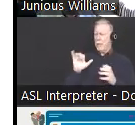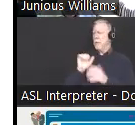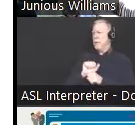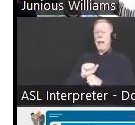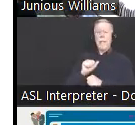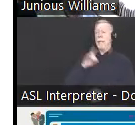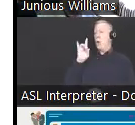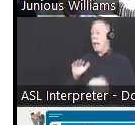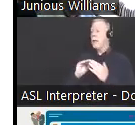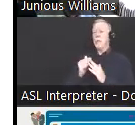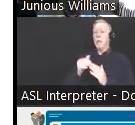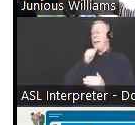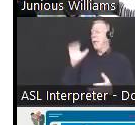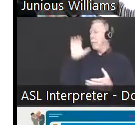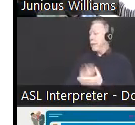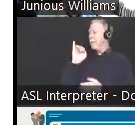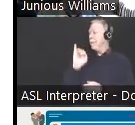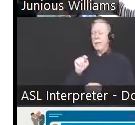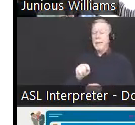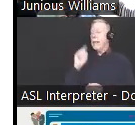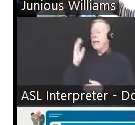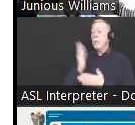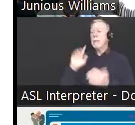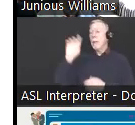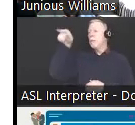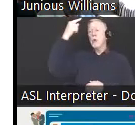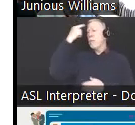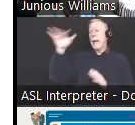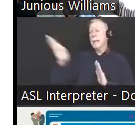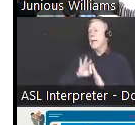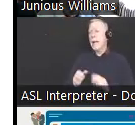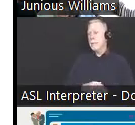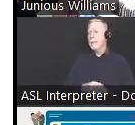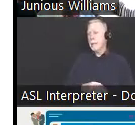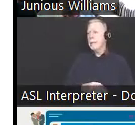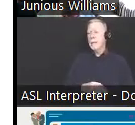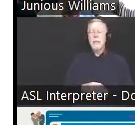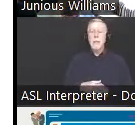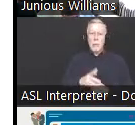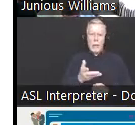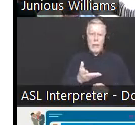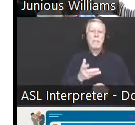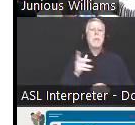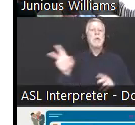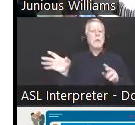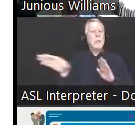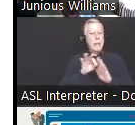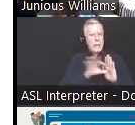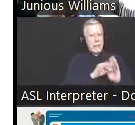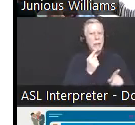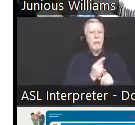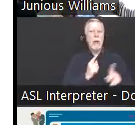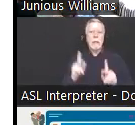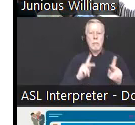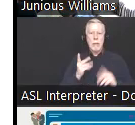community. They don't believe in this. It was some bureaucratic assignment. Death knell. So get the right people there